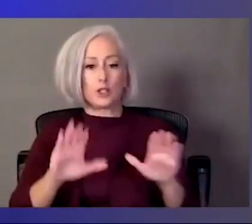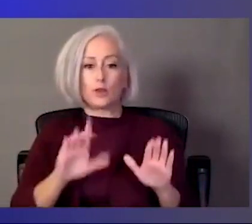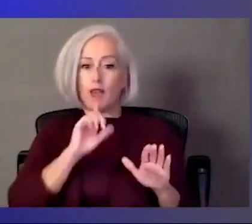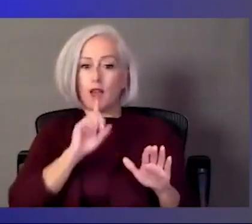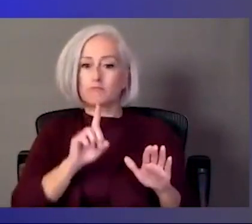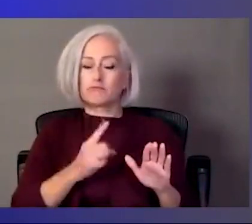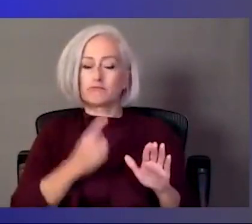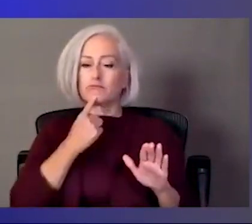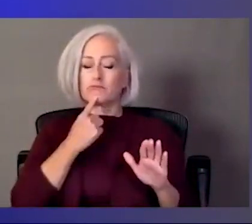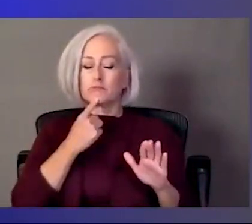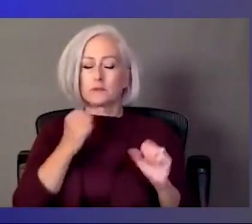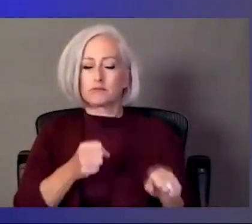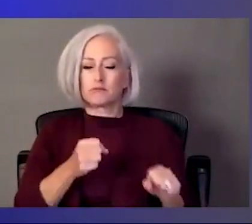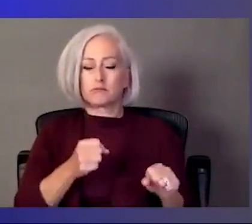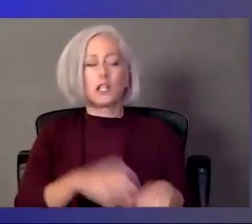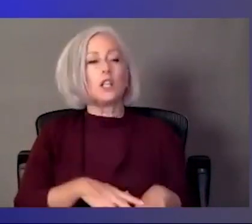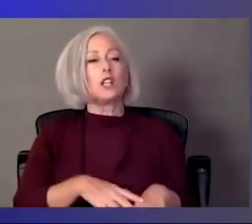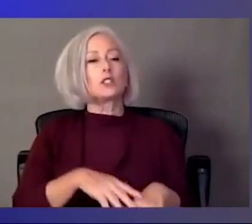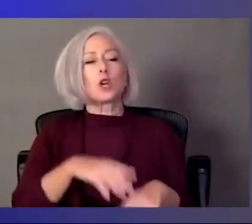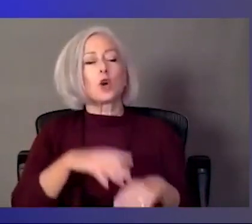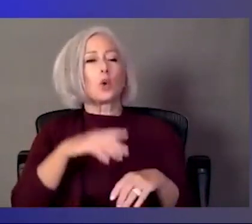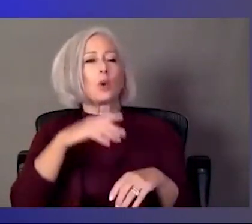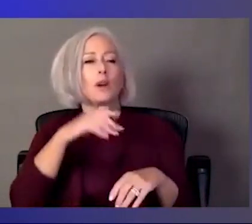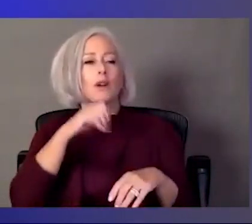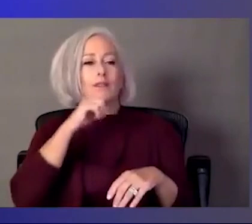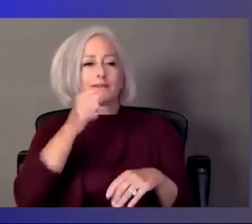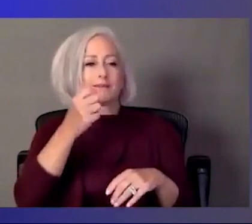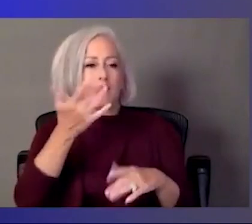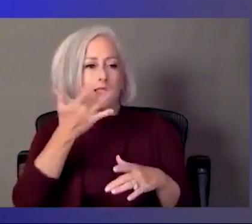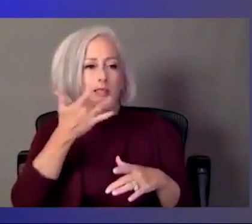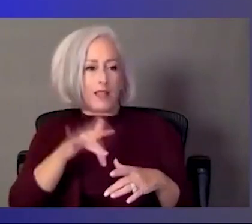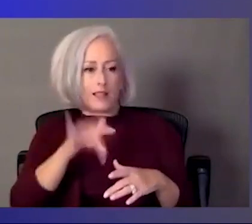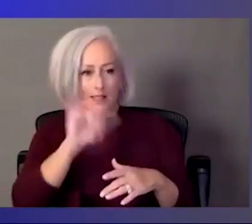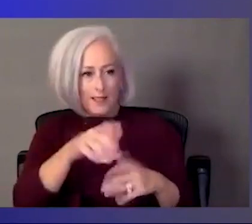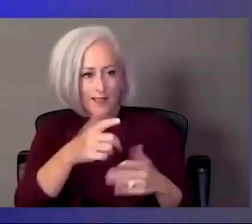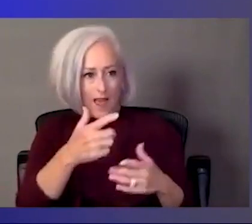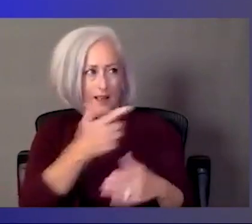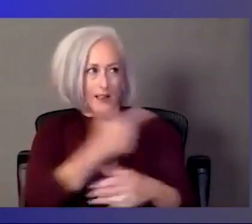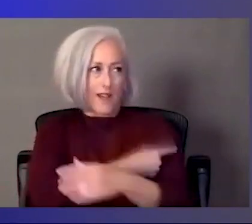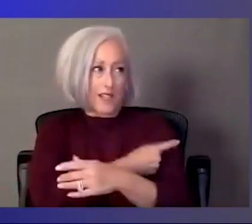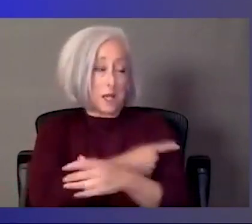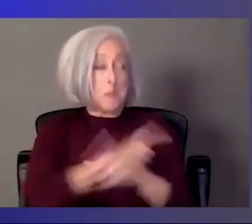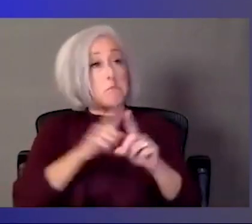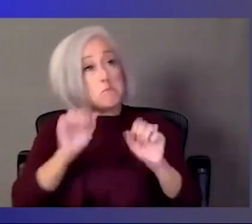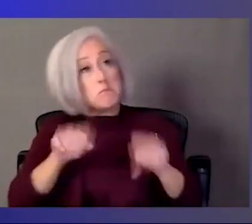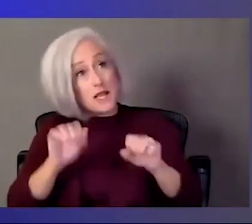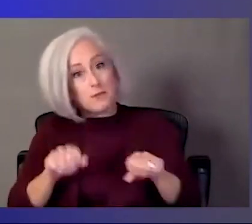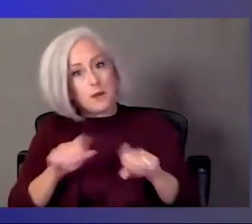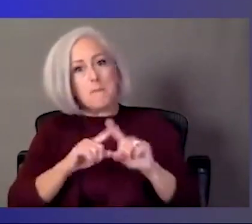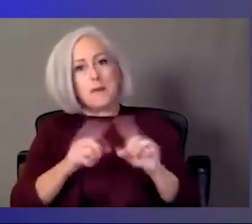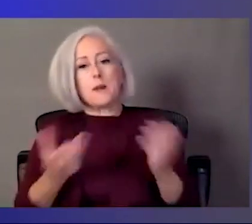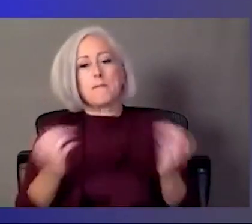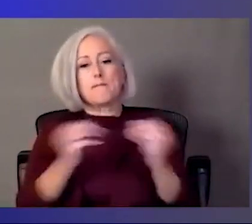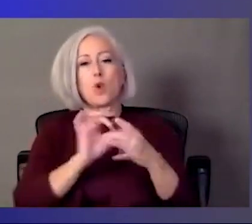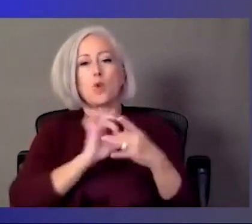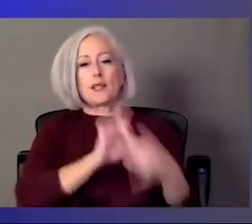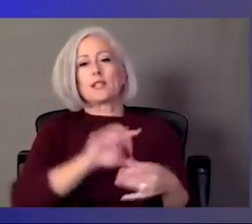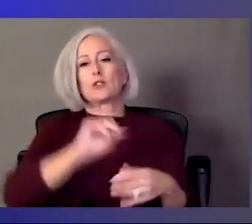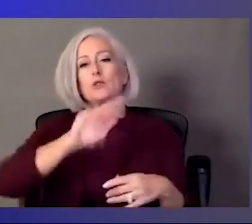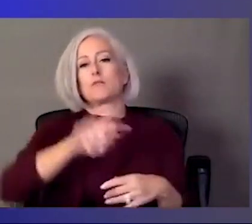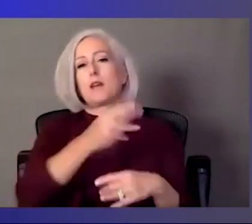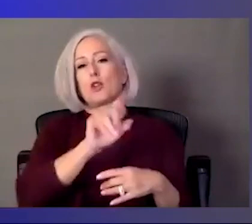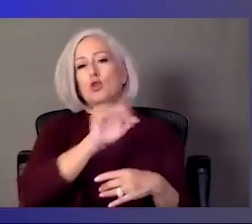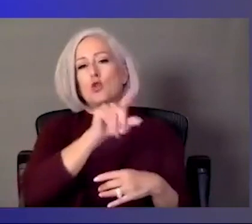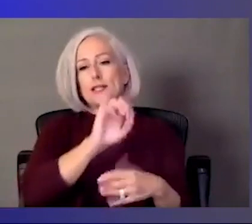very unlikely associated with a vaccination, theoretically possible, much more likely associated with the methotrexate, and